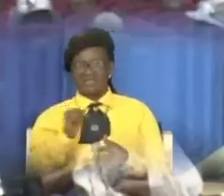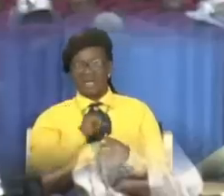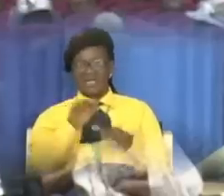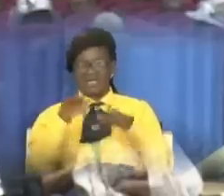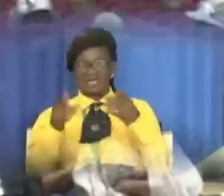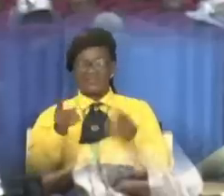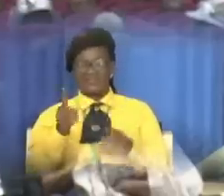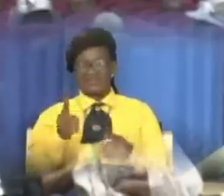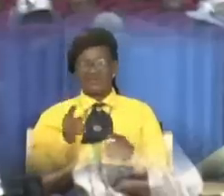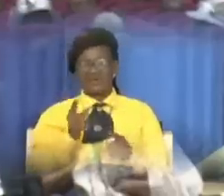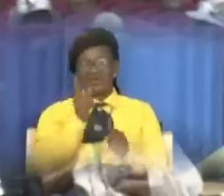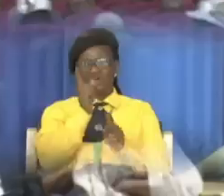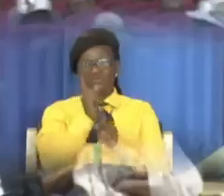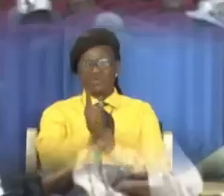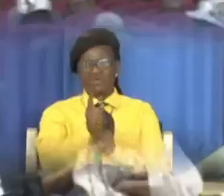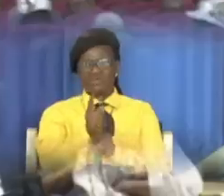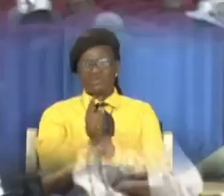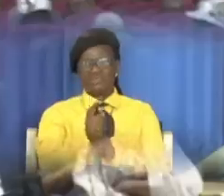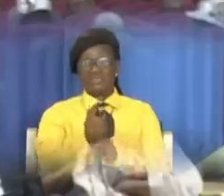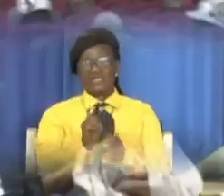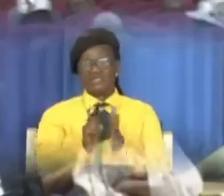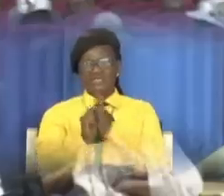very quickly.